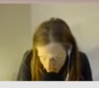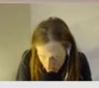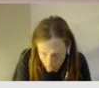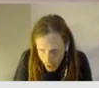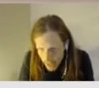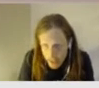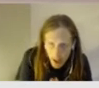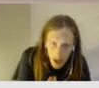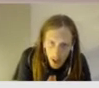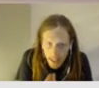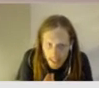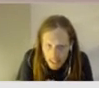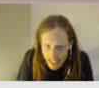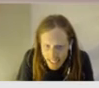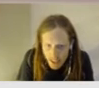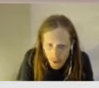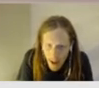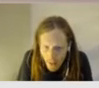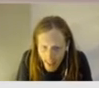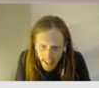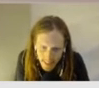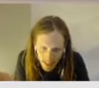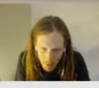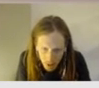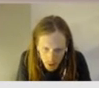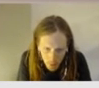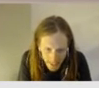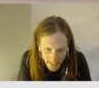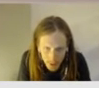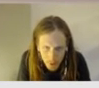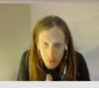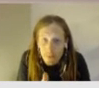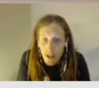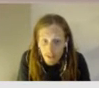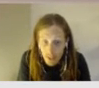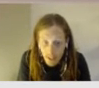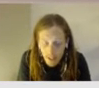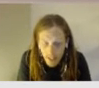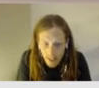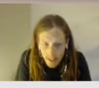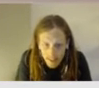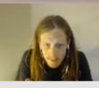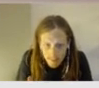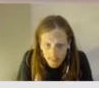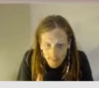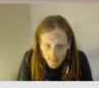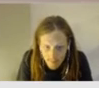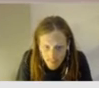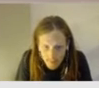period, but and then lead into how that evolution went into street photography? Great.